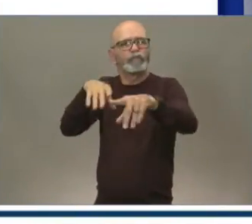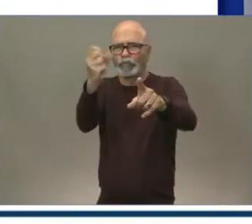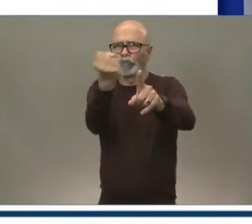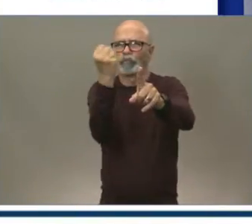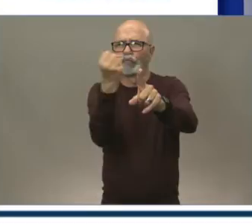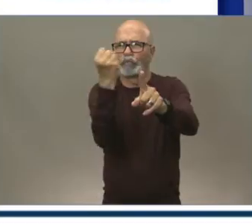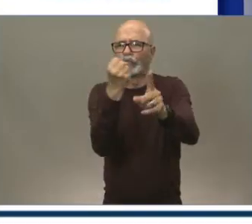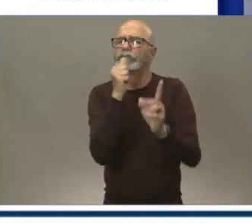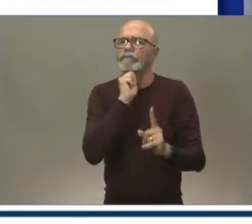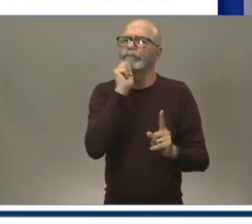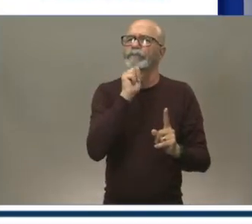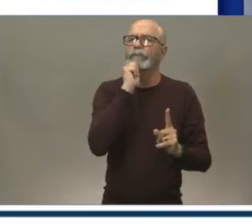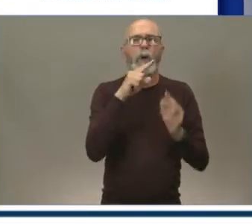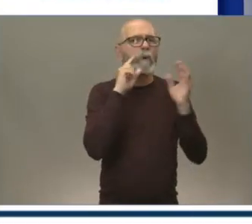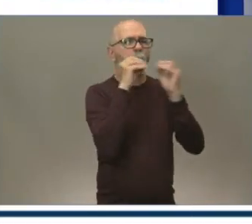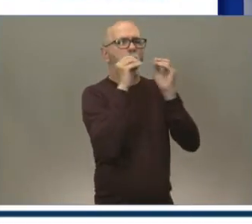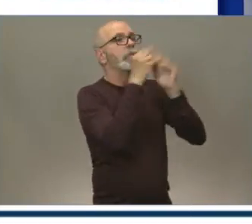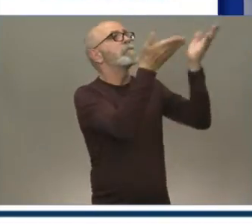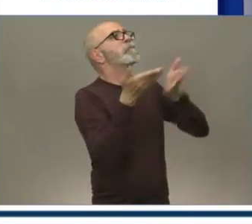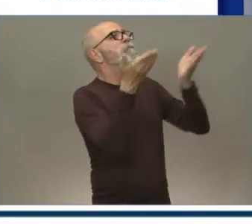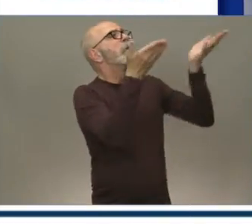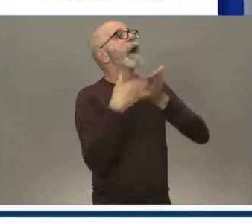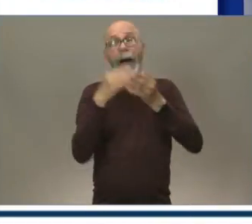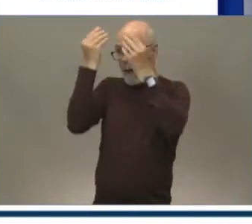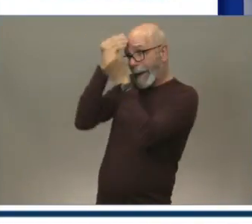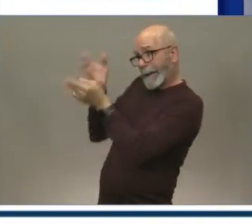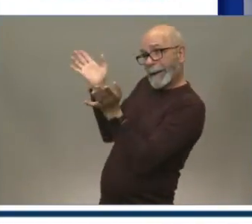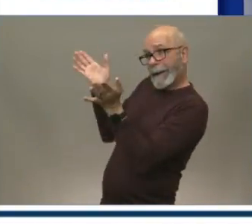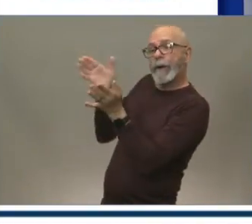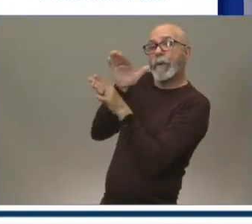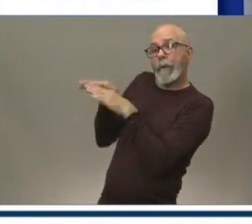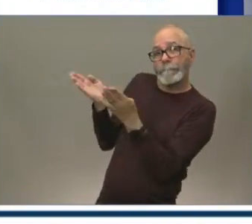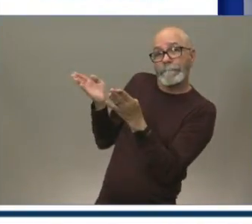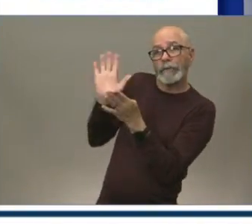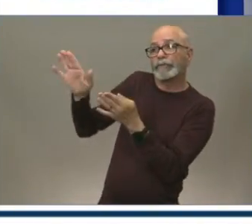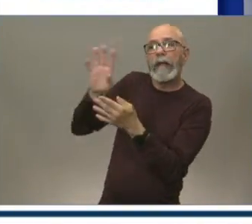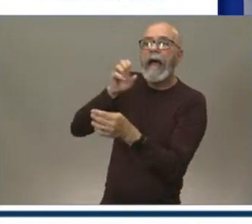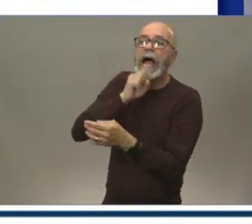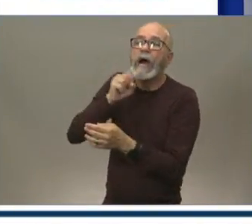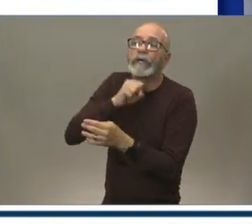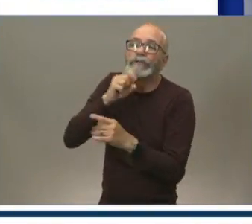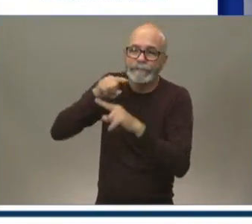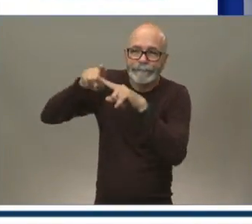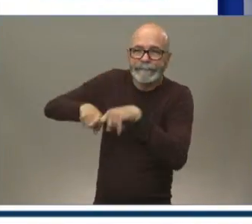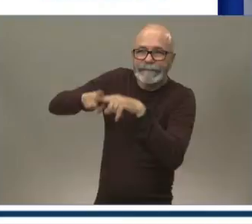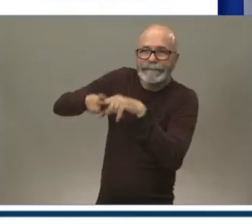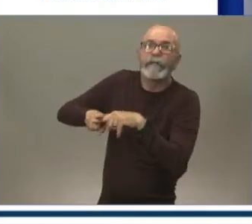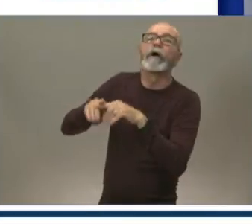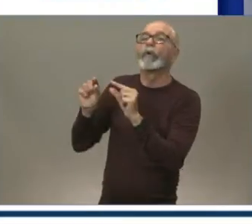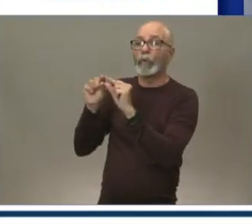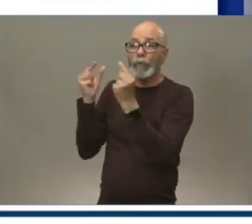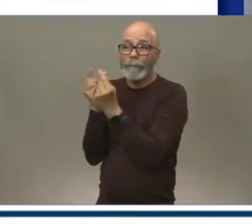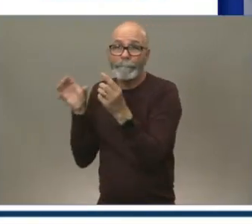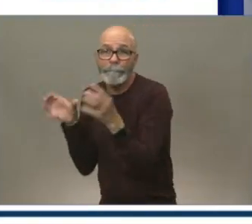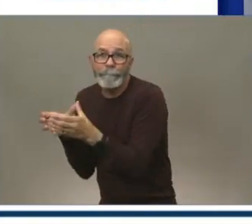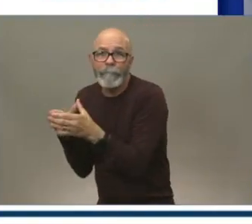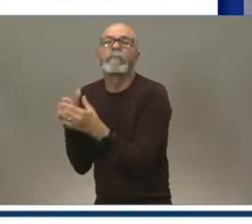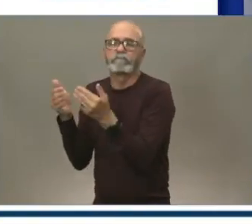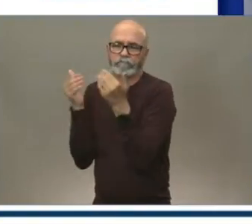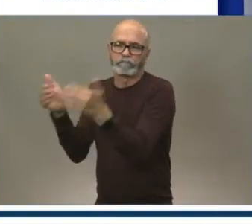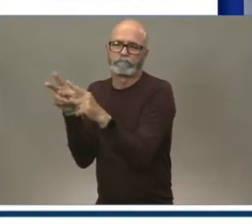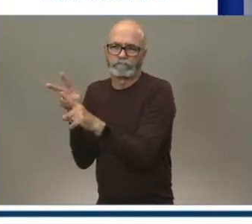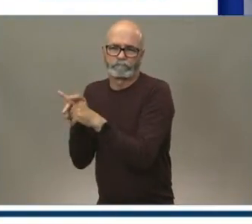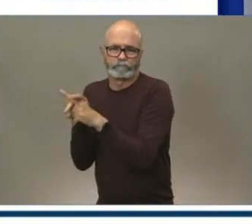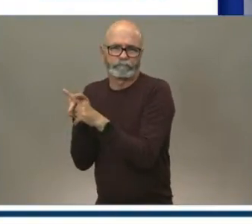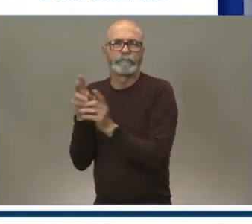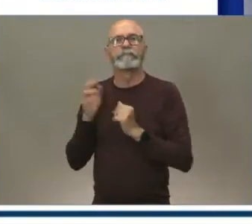hamper our vaccine rollout. As soon as your age group opens up, you'll still be able to make your appointment. Whether